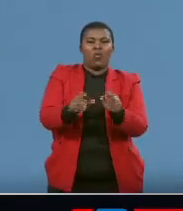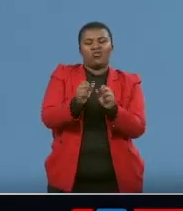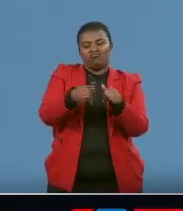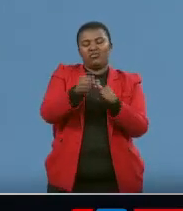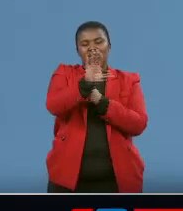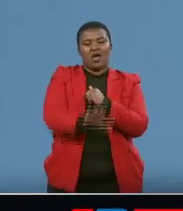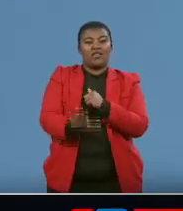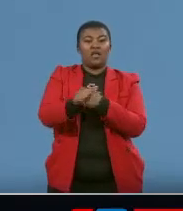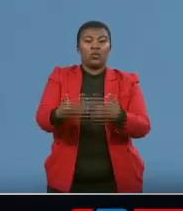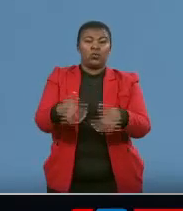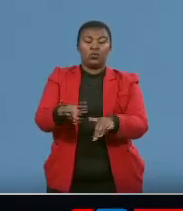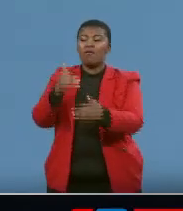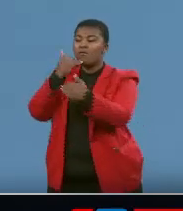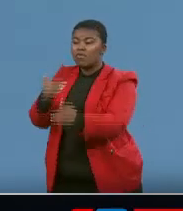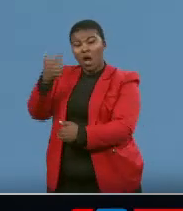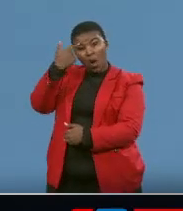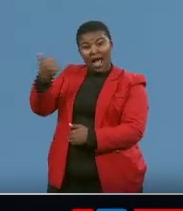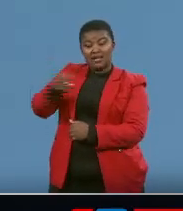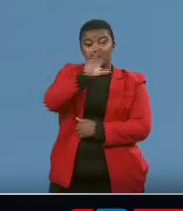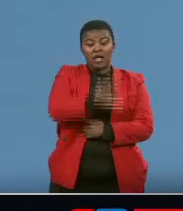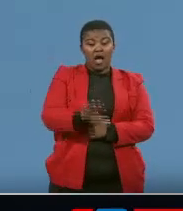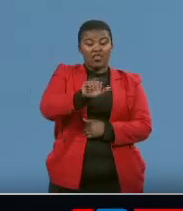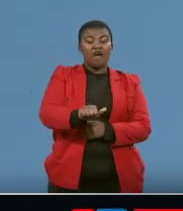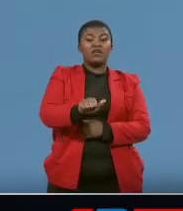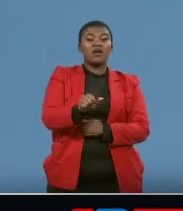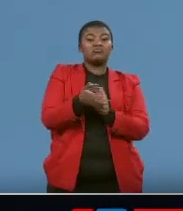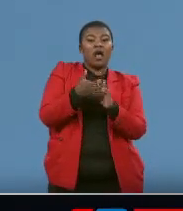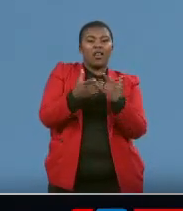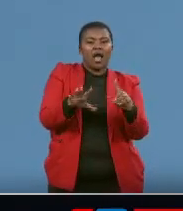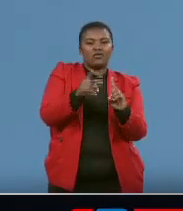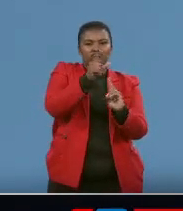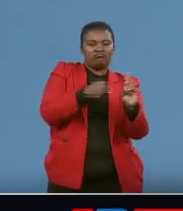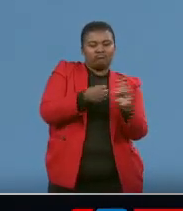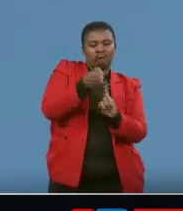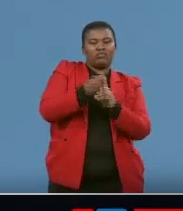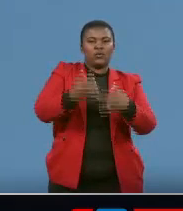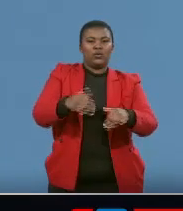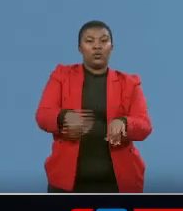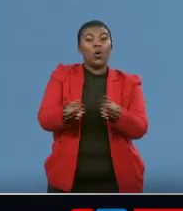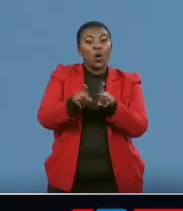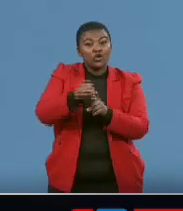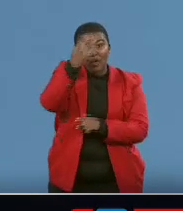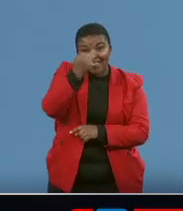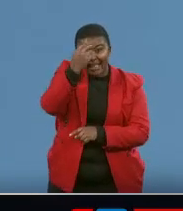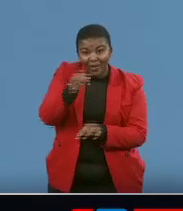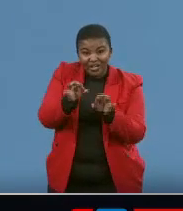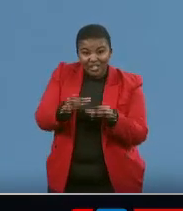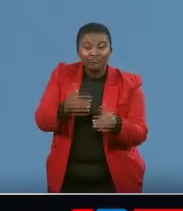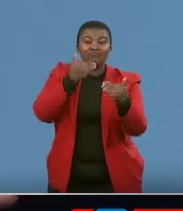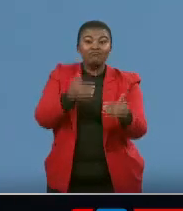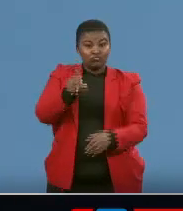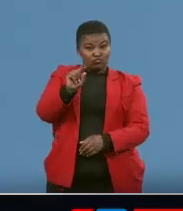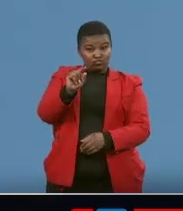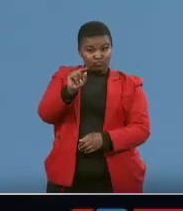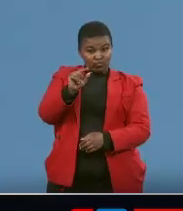but my hugest thanks to Andiswa, South African sign language activist, and Hlengiwe Msingali this morning. Are you interested in learning sign language?